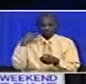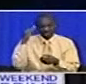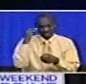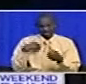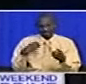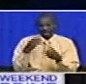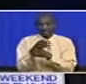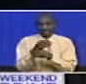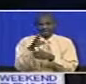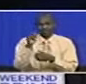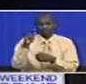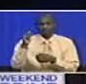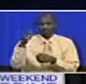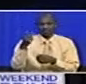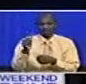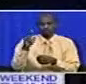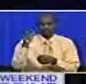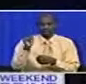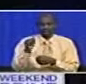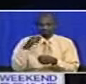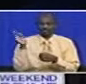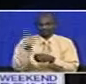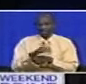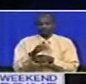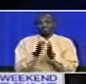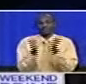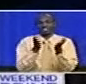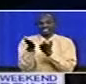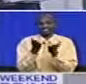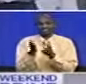ambassador Francis Mudhaura returns to the public service.